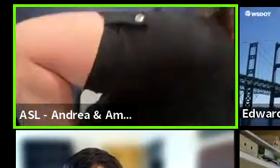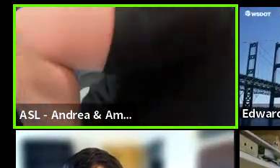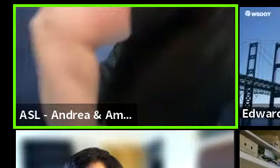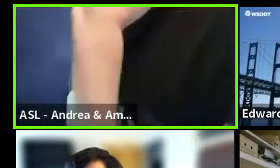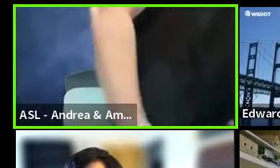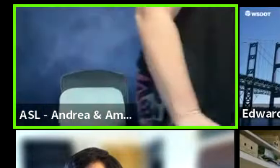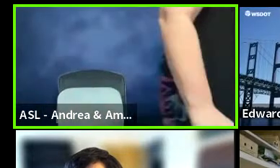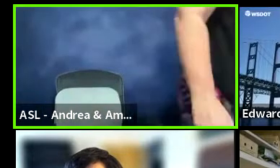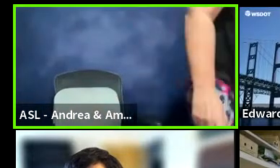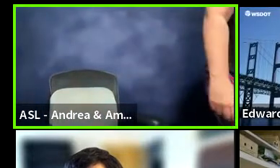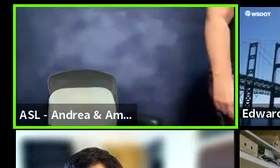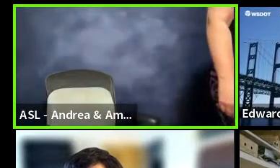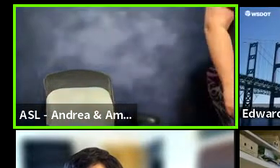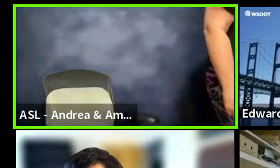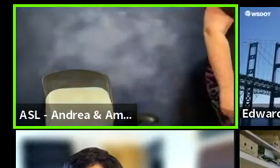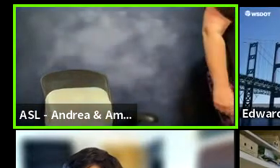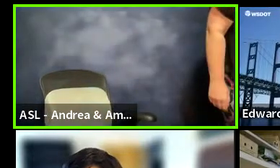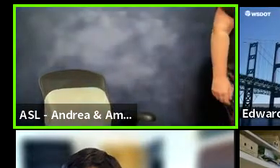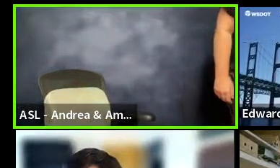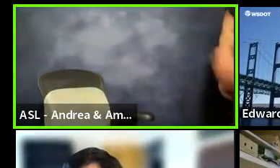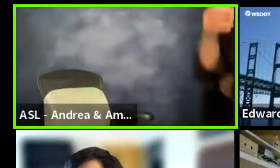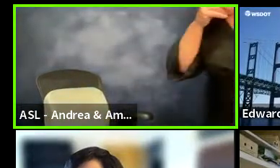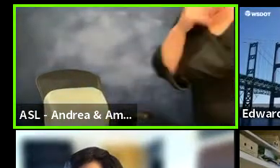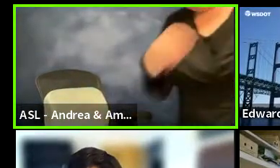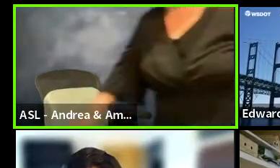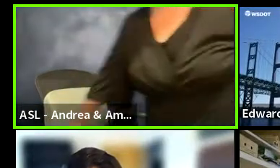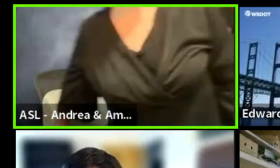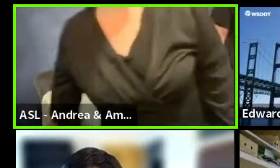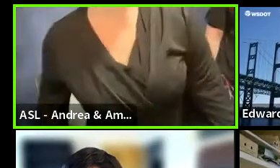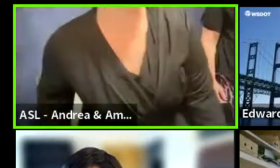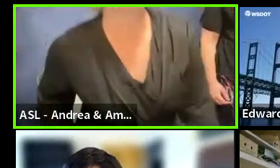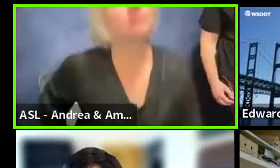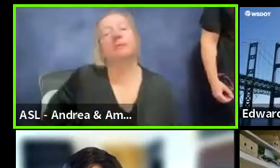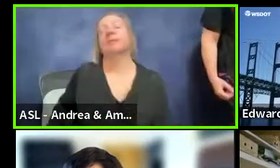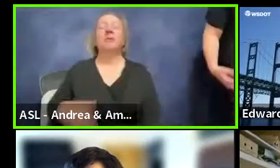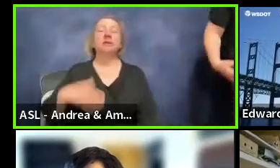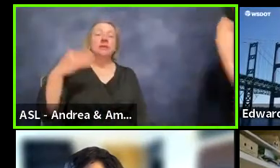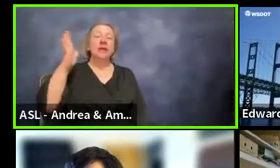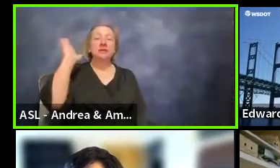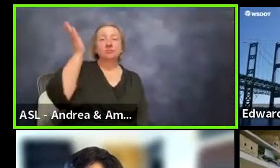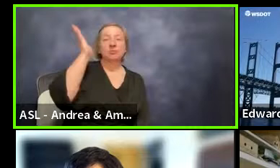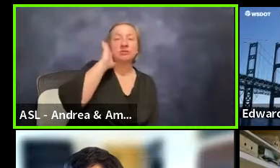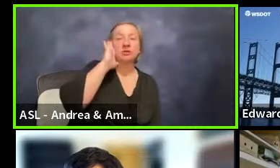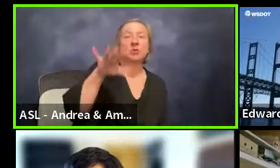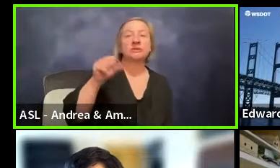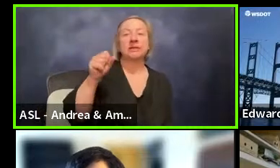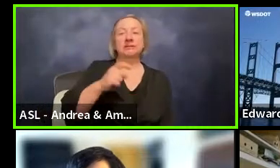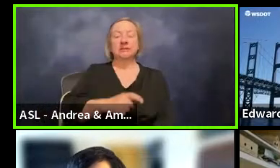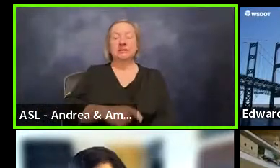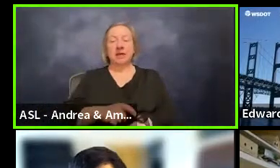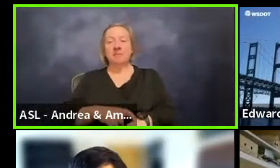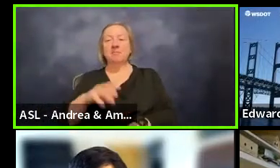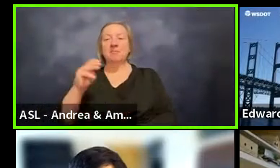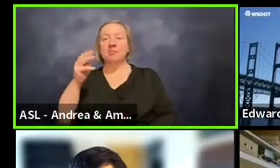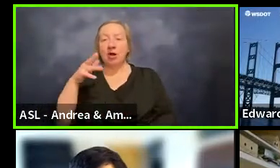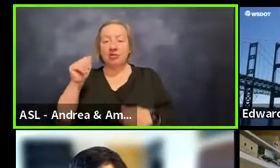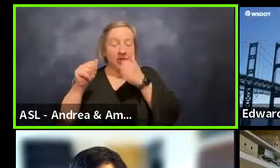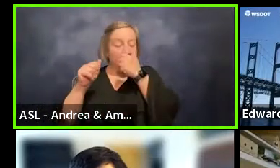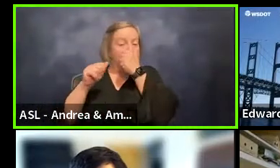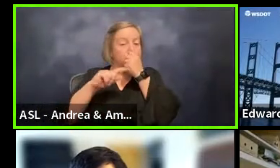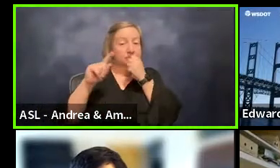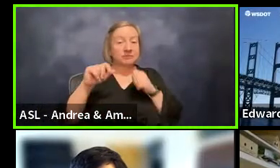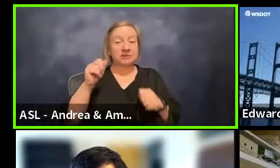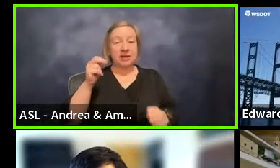Okay, so the next presentation is going to take us a little bit of time. So Martha and Zachary, are your